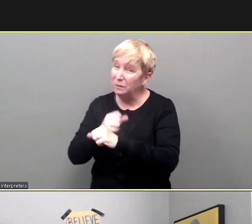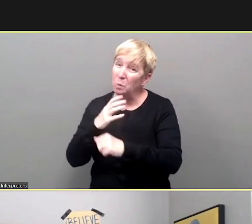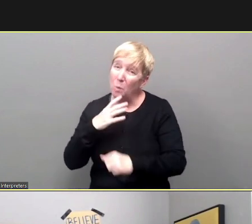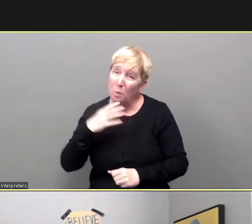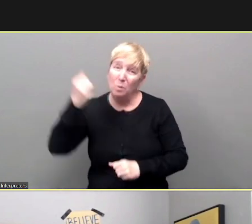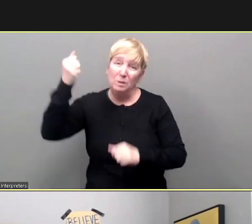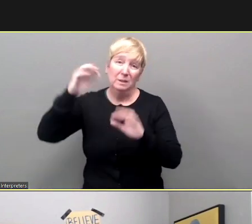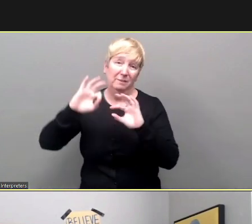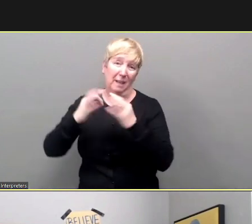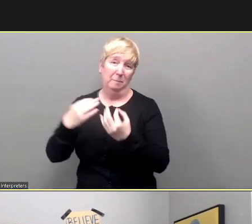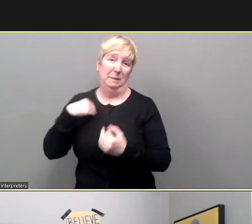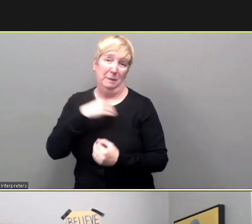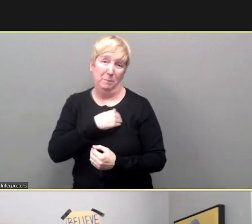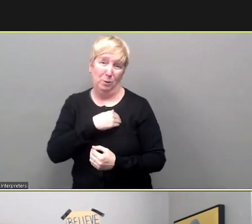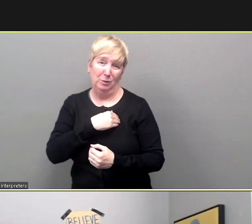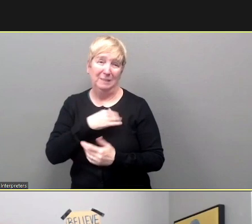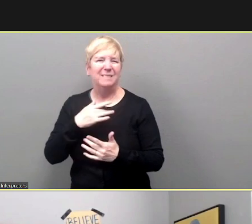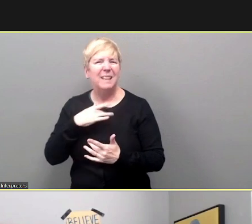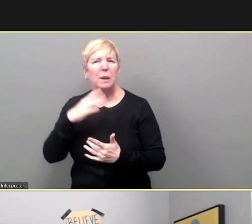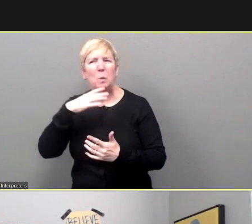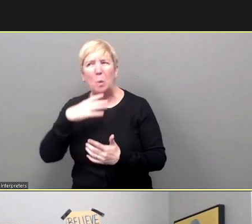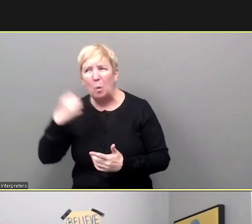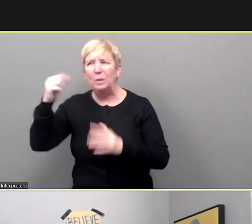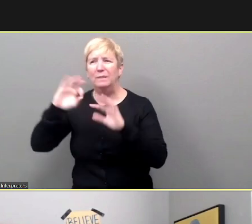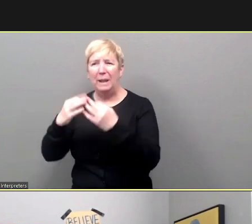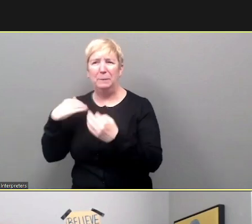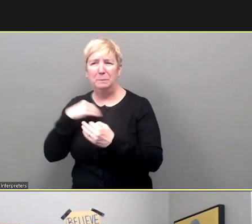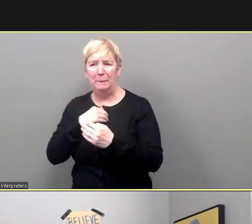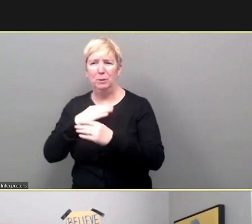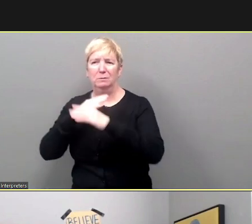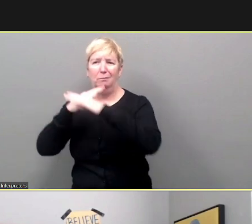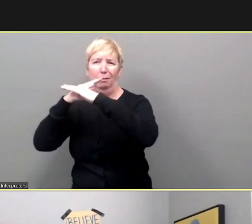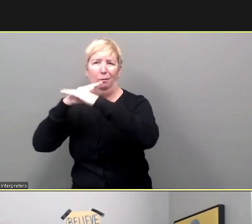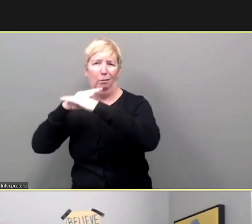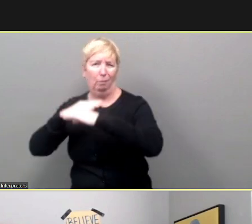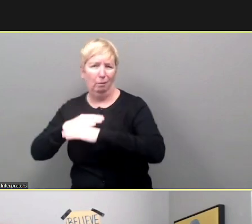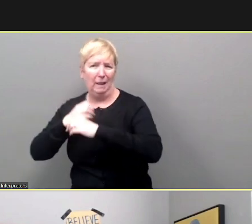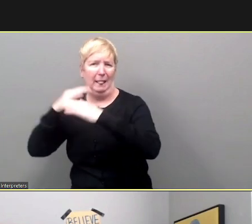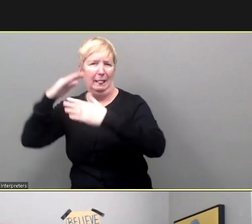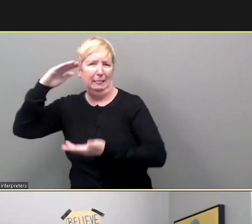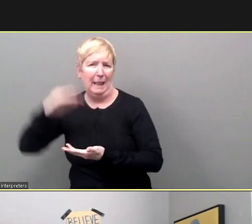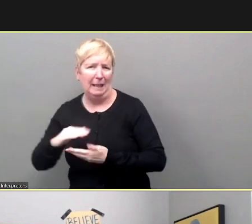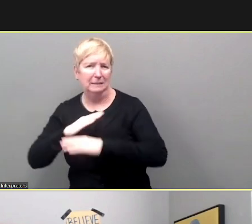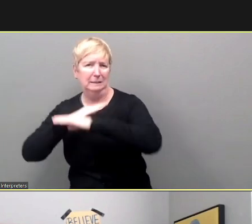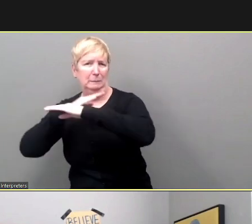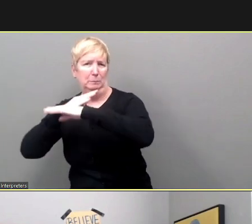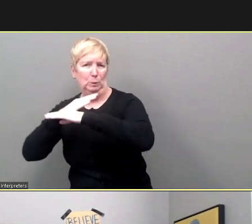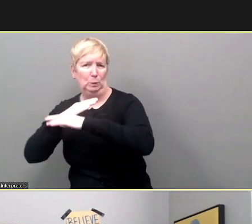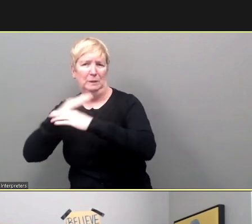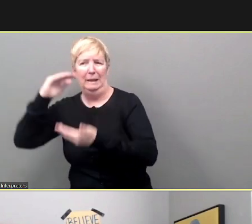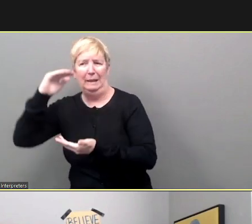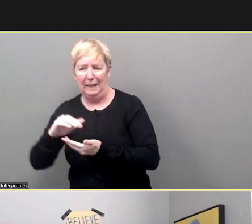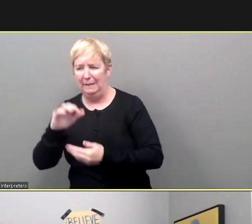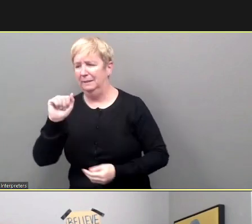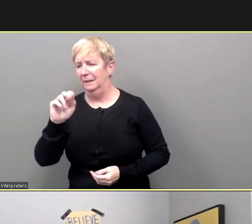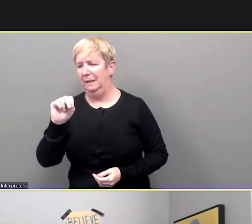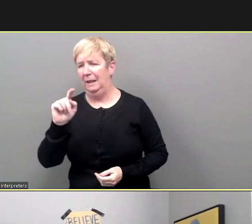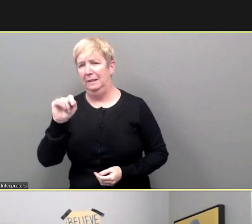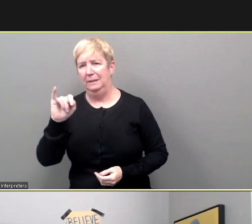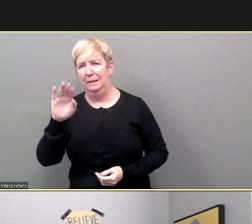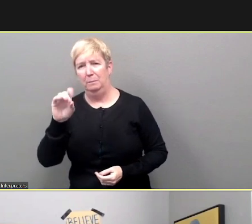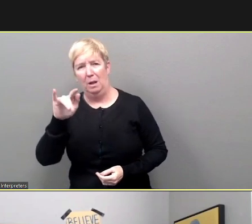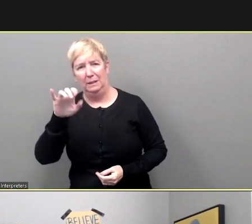don't have as much antibodies as other people do and often get sicker. And then it's free, safe, and